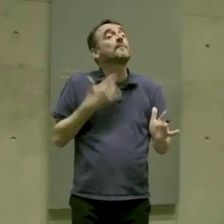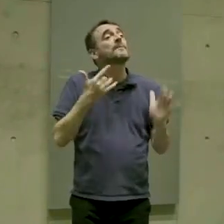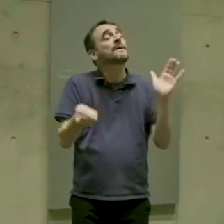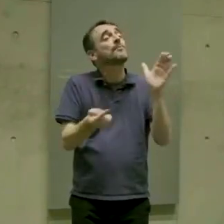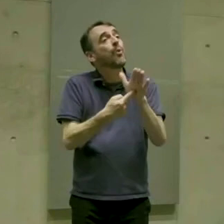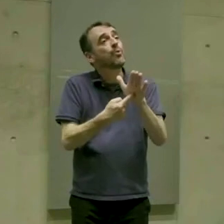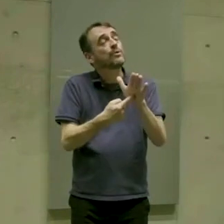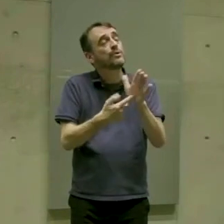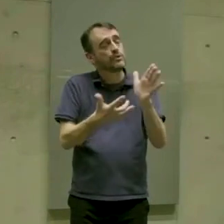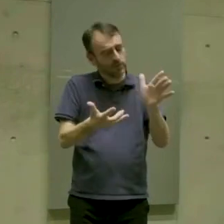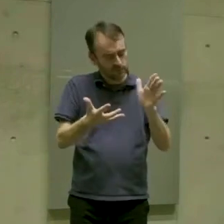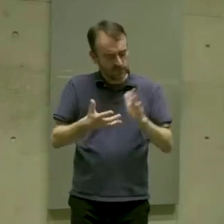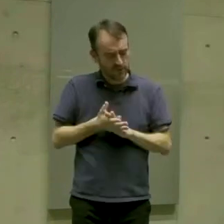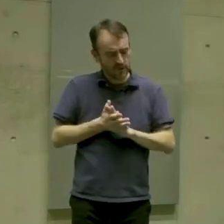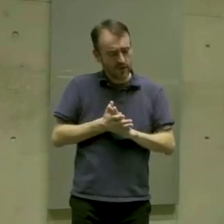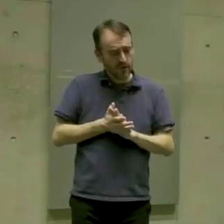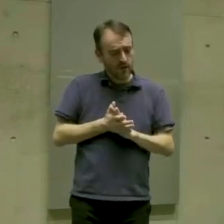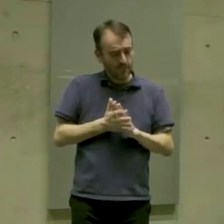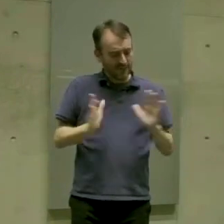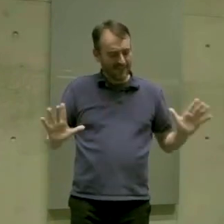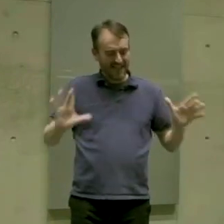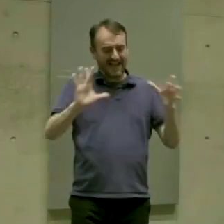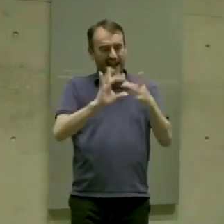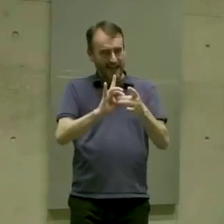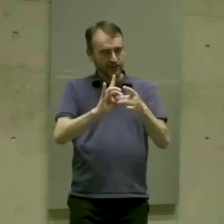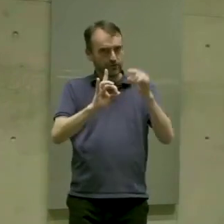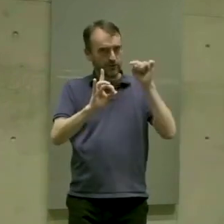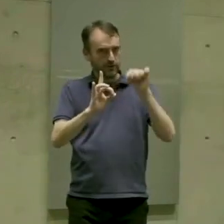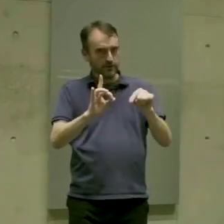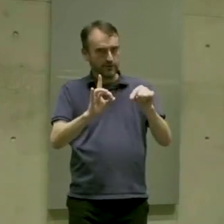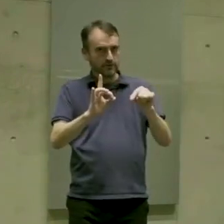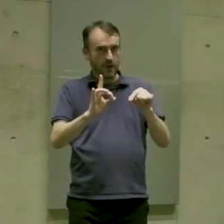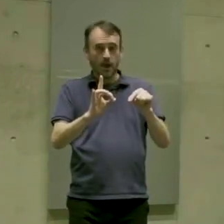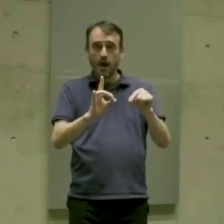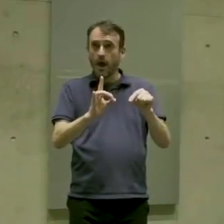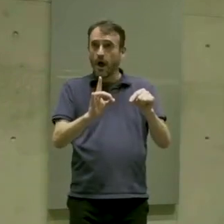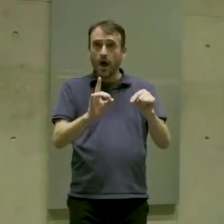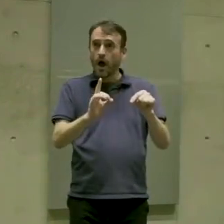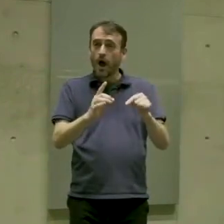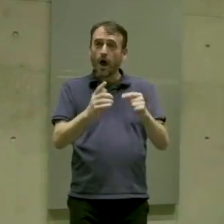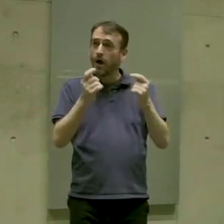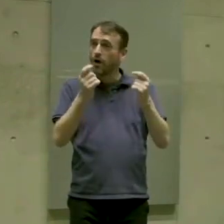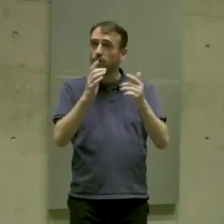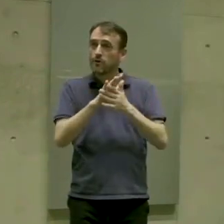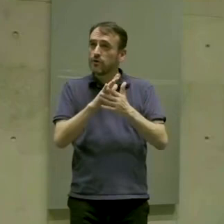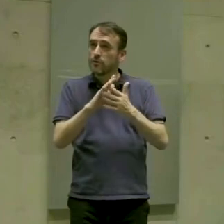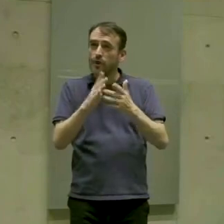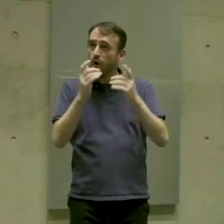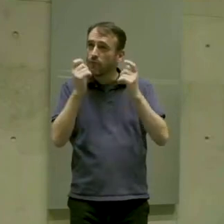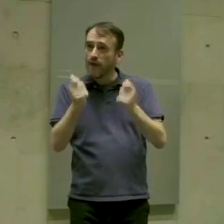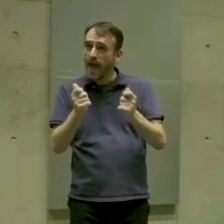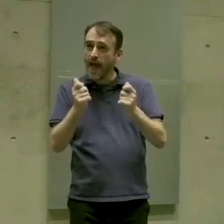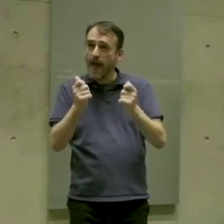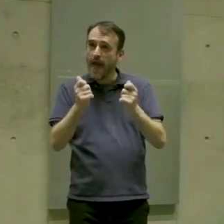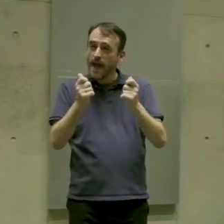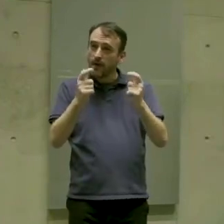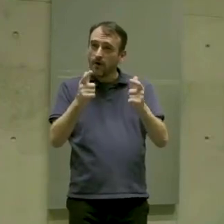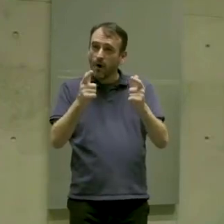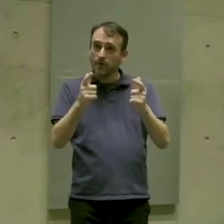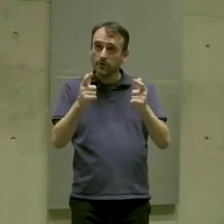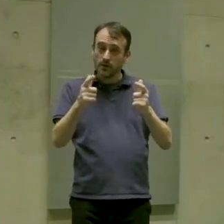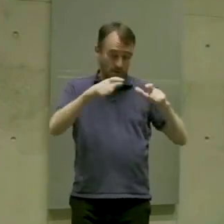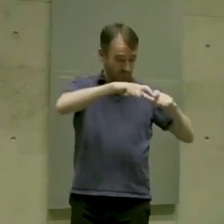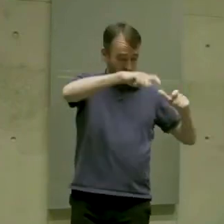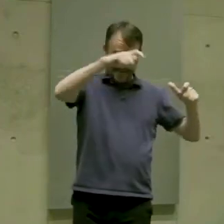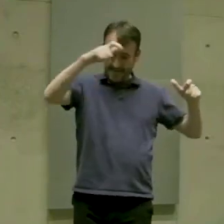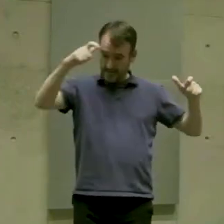but I also think that these connections are everywhere. It's going to take a lot of bricks to build that bridge, if you remember that weird metaphor from